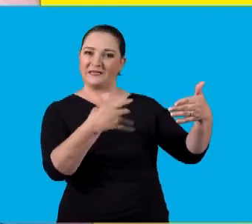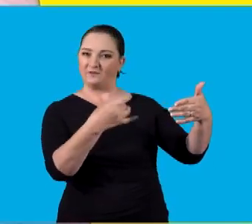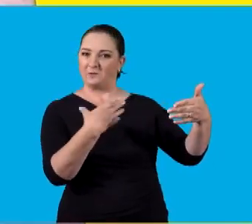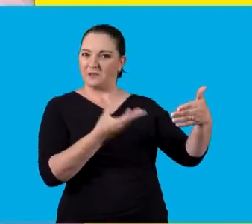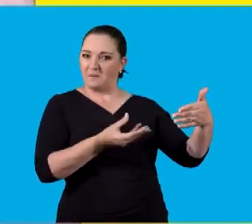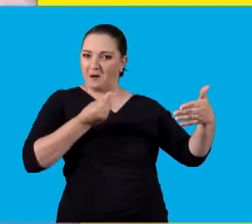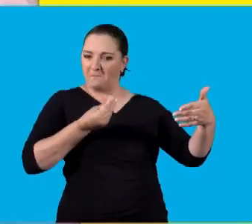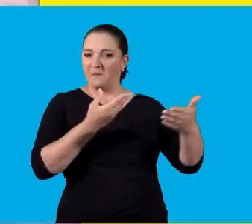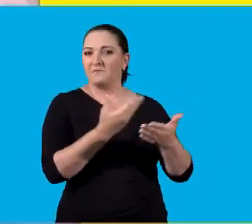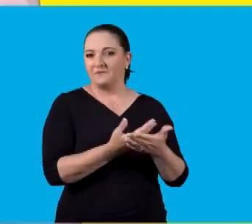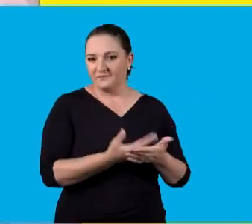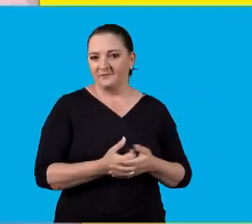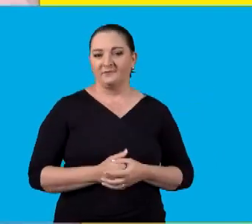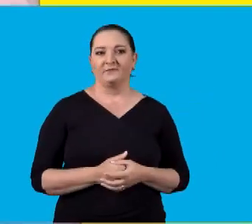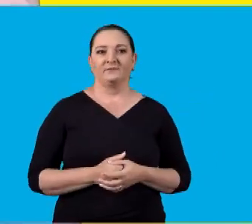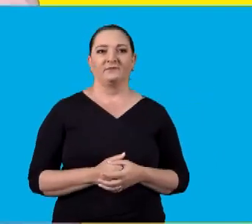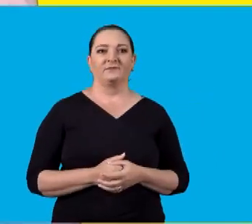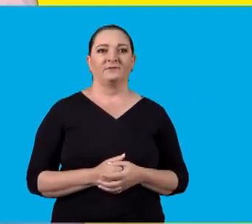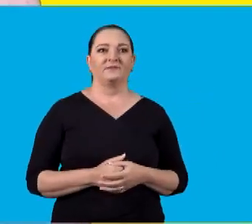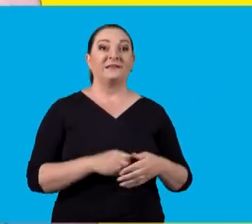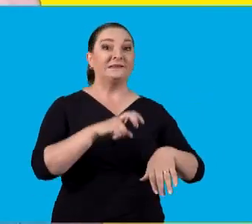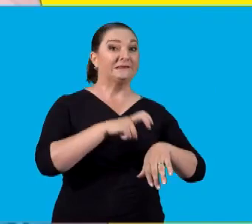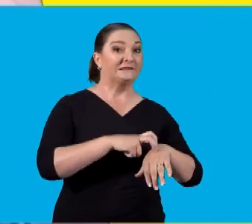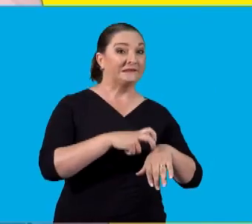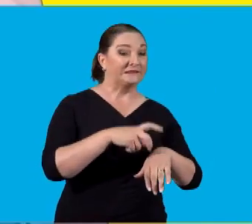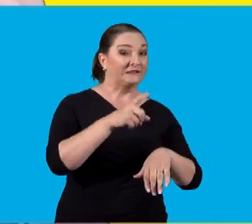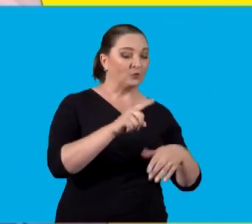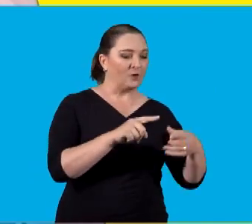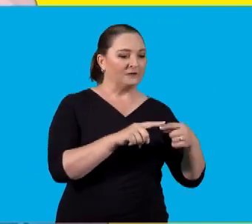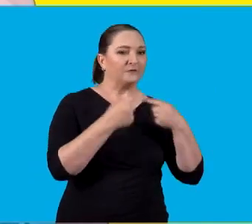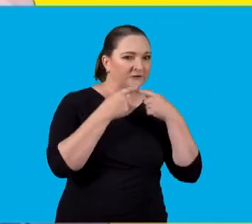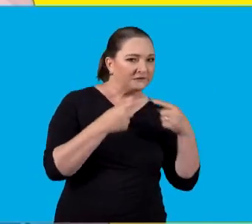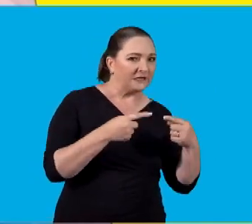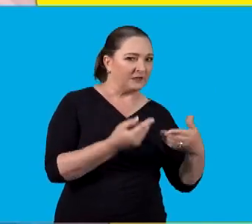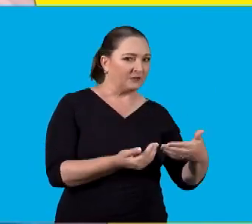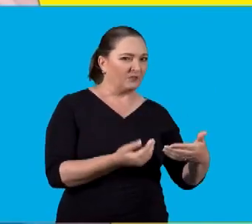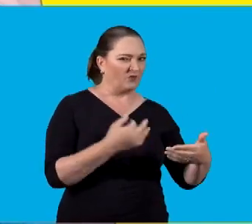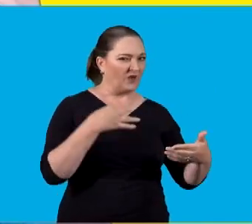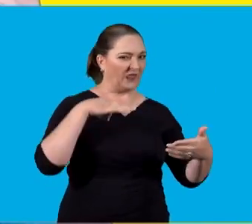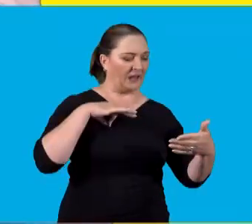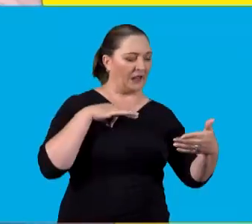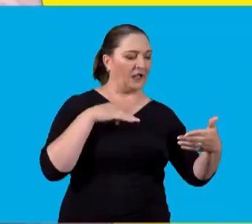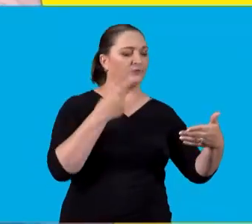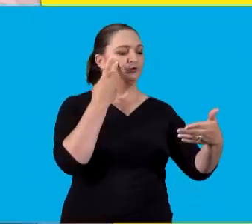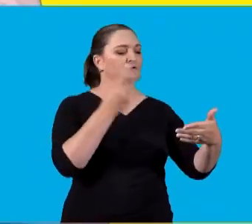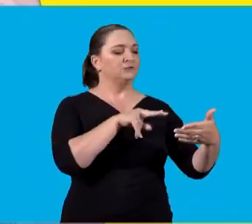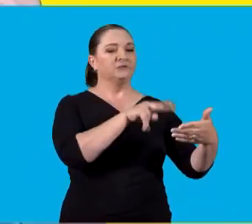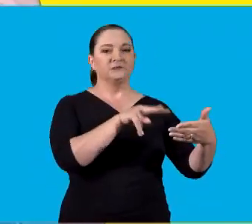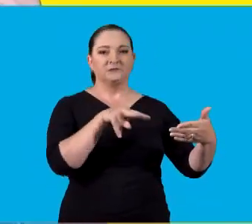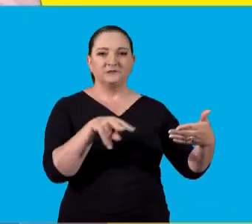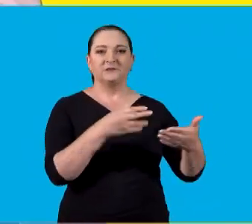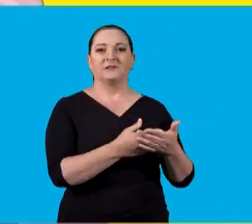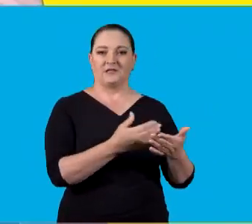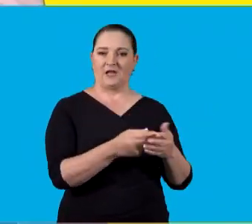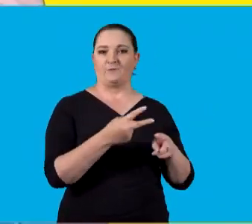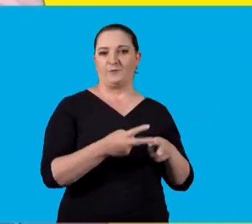position and understand the statement of comprehensive income. We'll need the statement of comprehensive income to get certain figures that we use in the